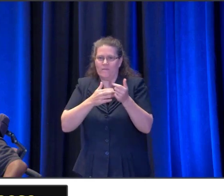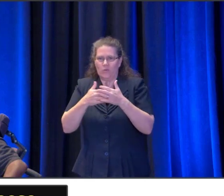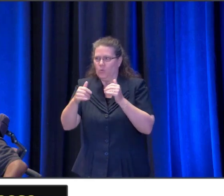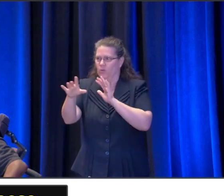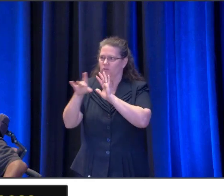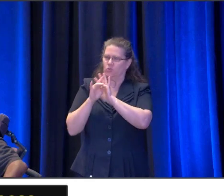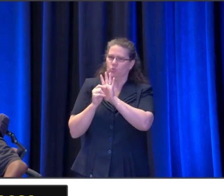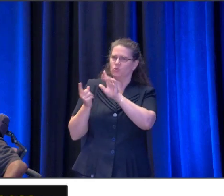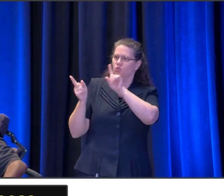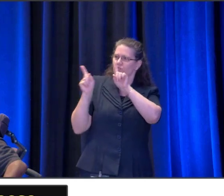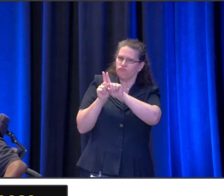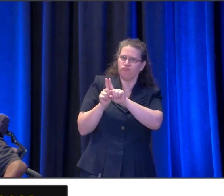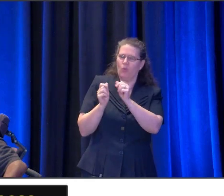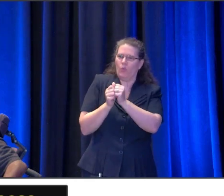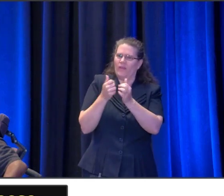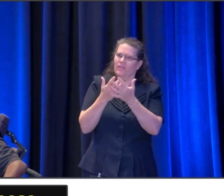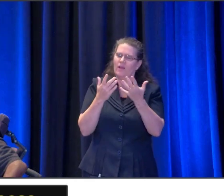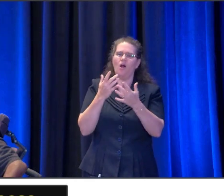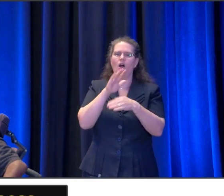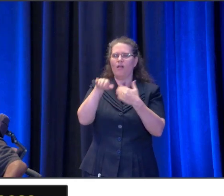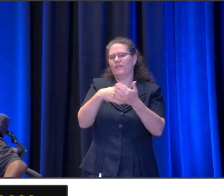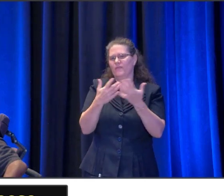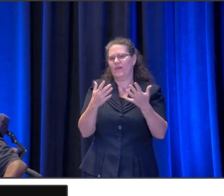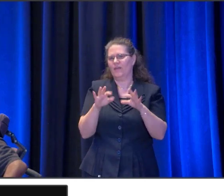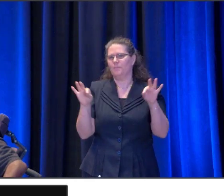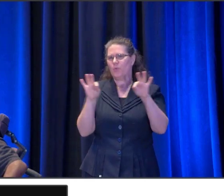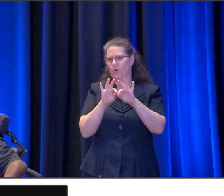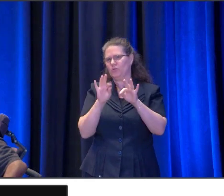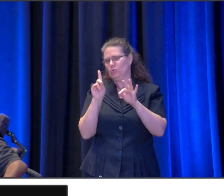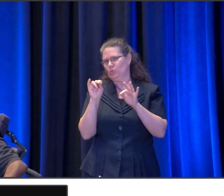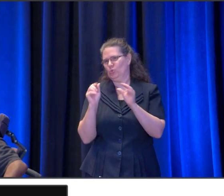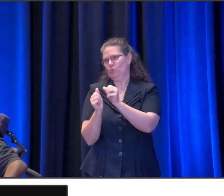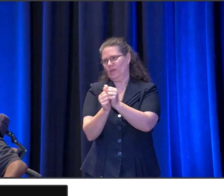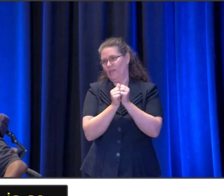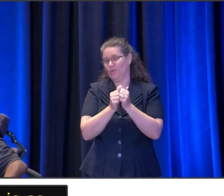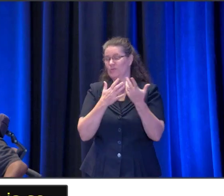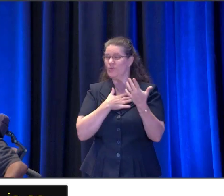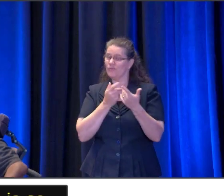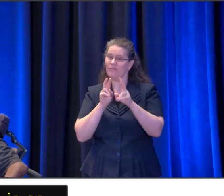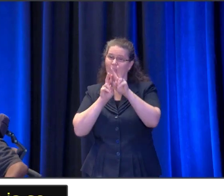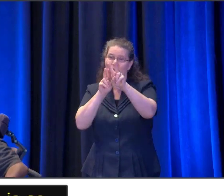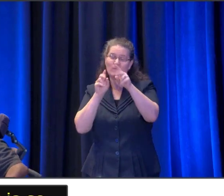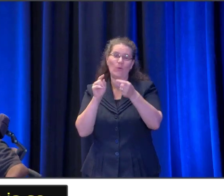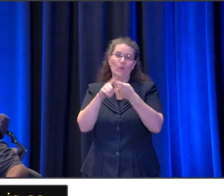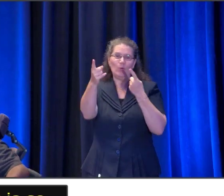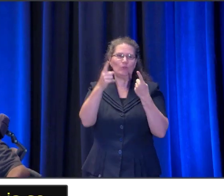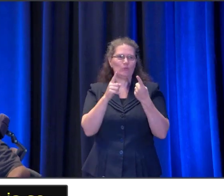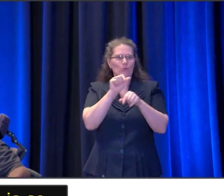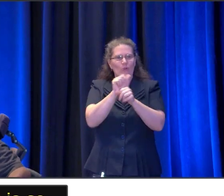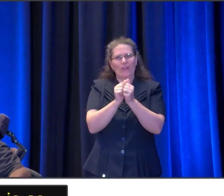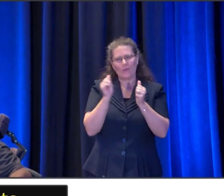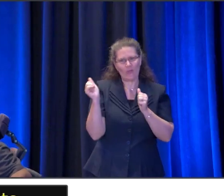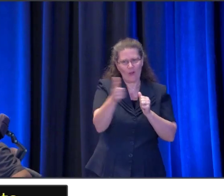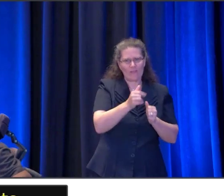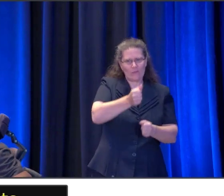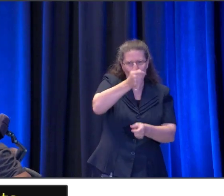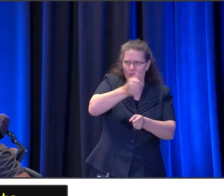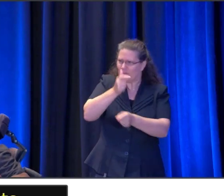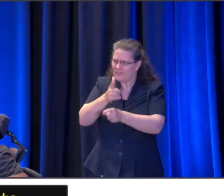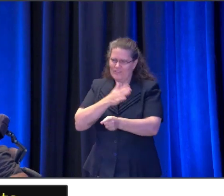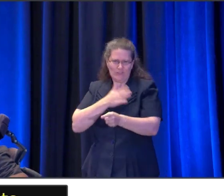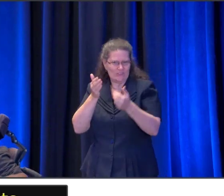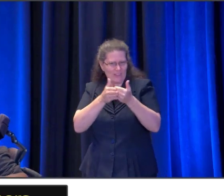so important and why I really look forward to leading in with all of you, my brothers and sisters in this movement. And I really appreciate the trust you put in me as your next